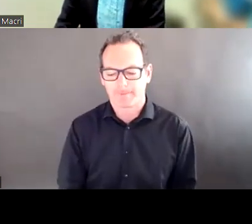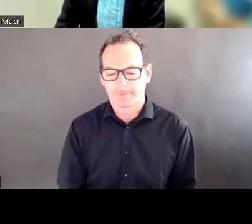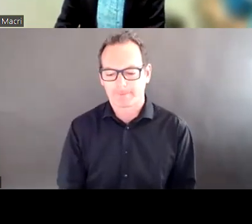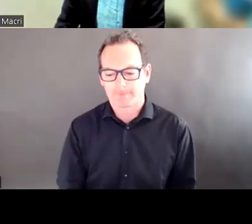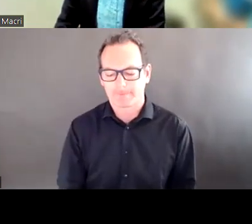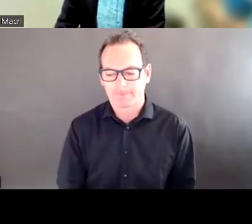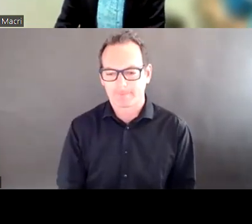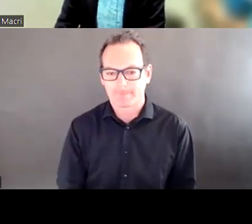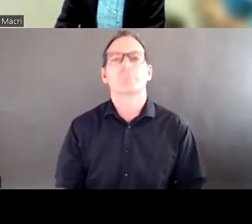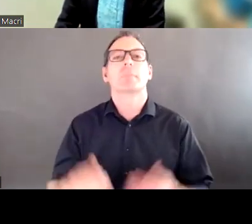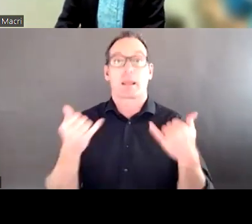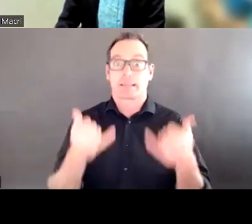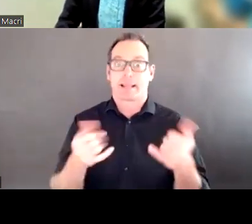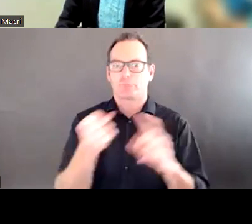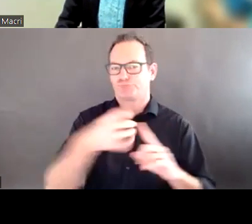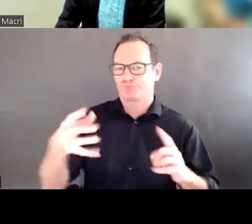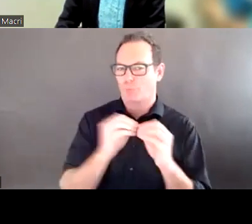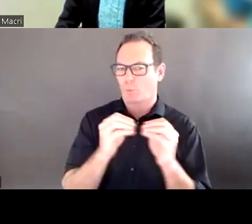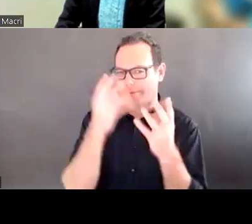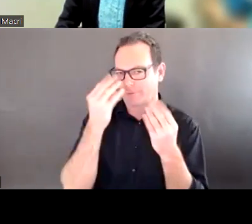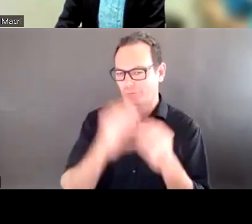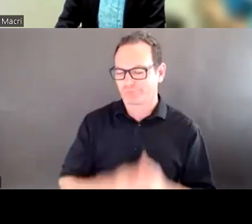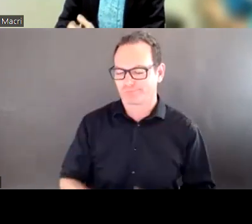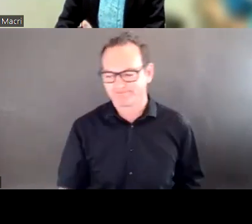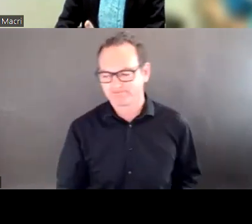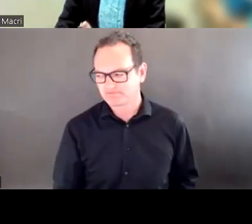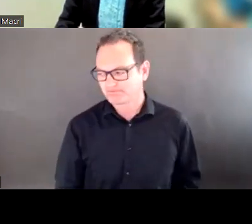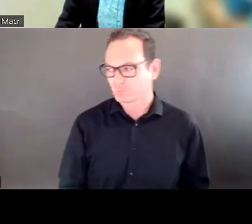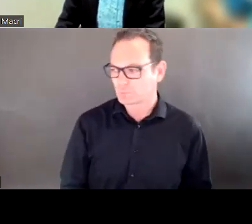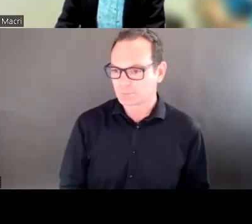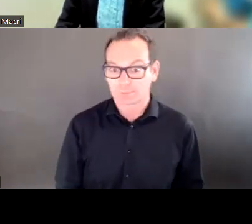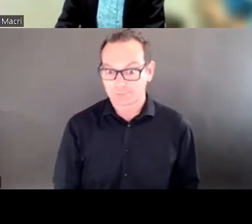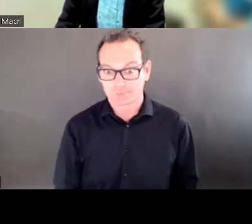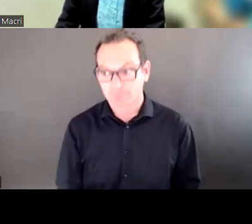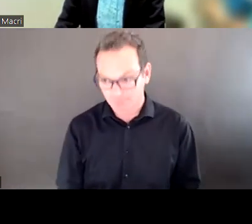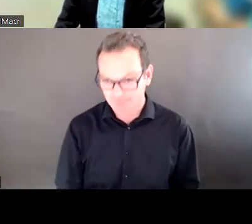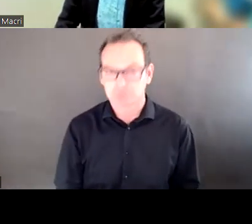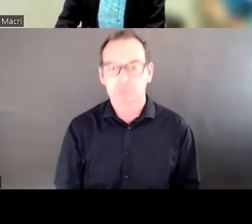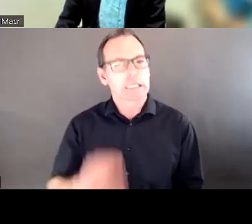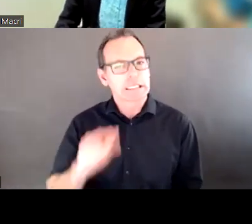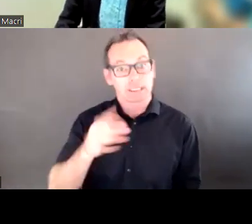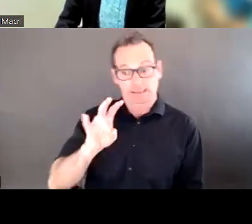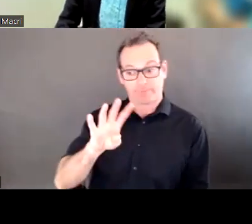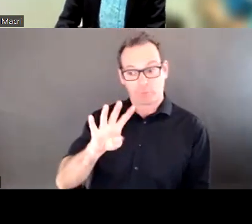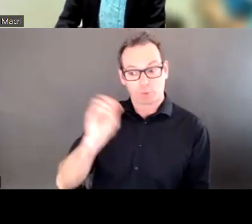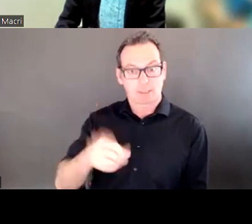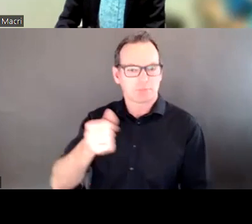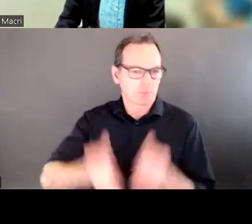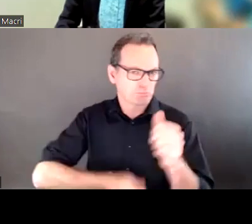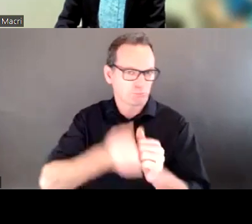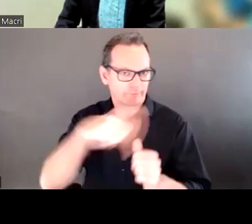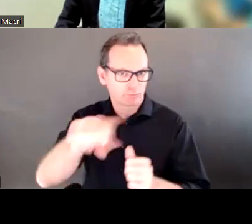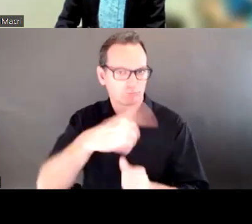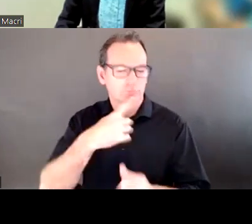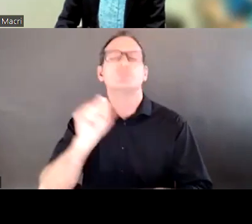about the case now. So we see that most of you said yes. And what I'll share is